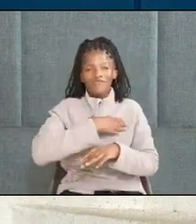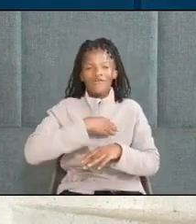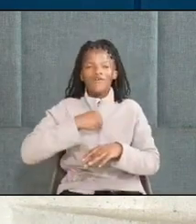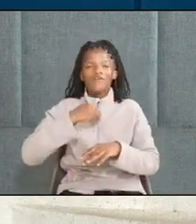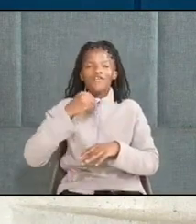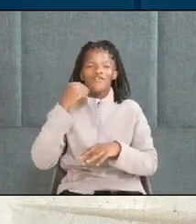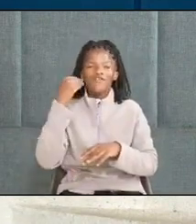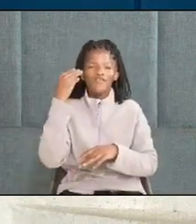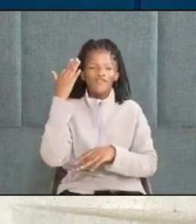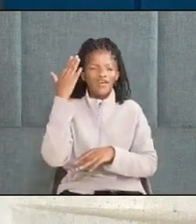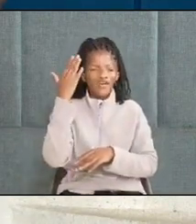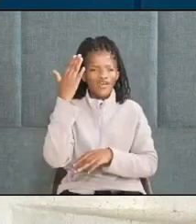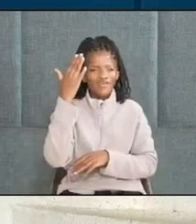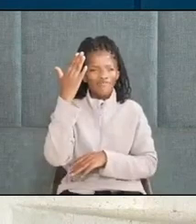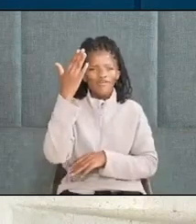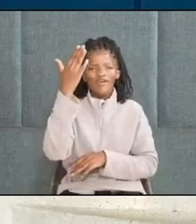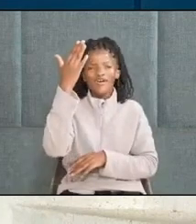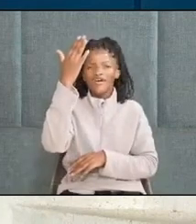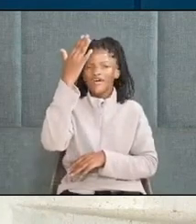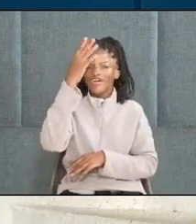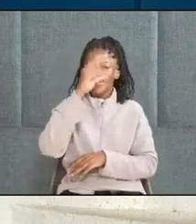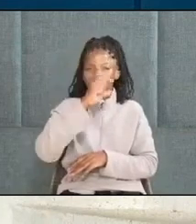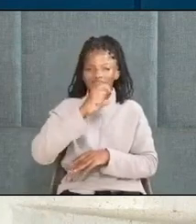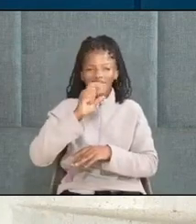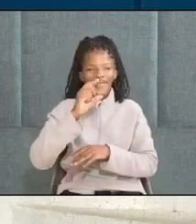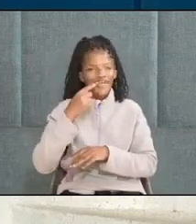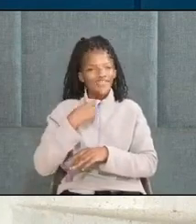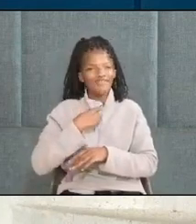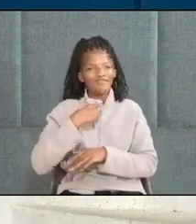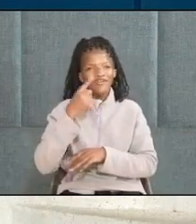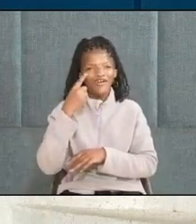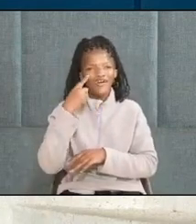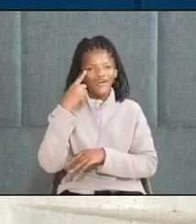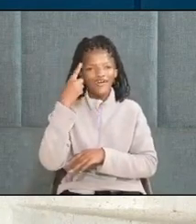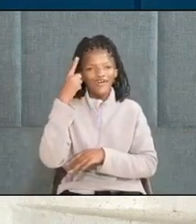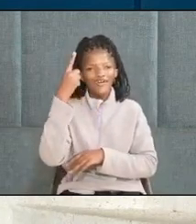as long as life